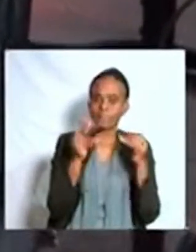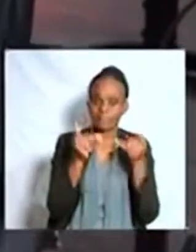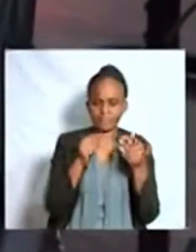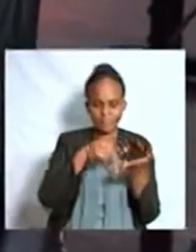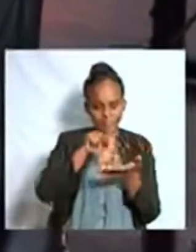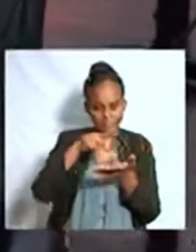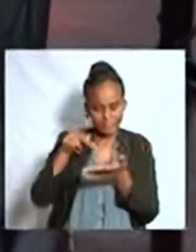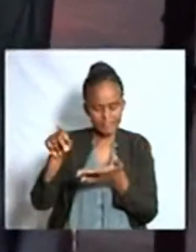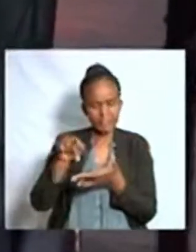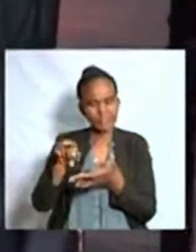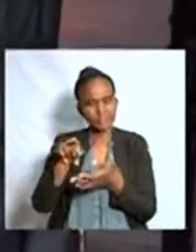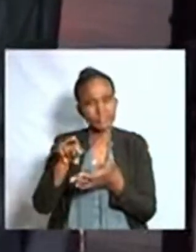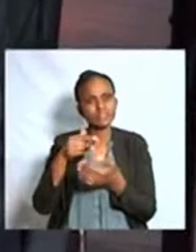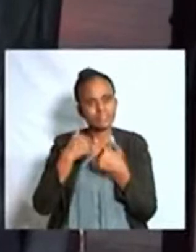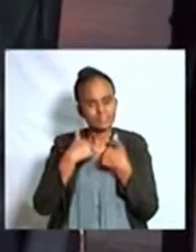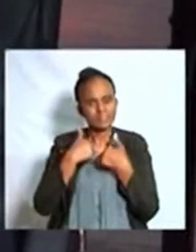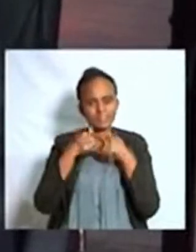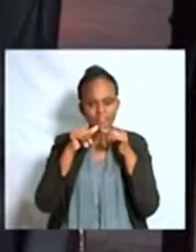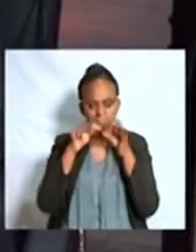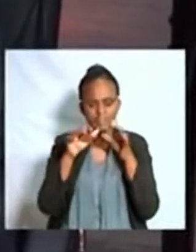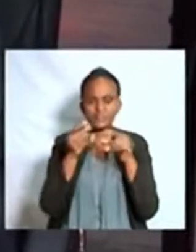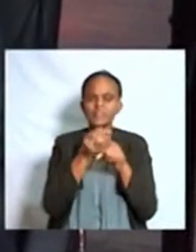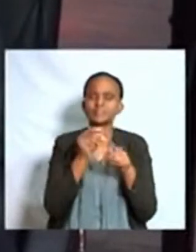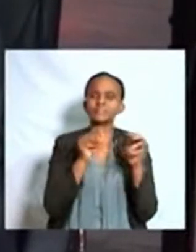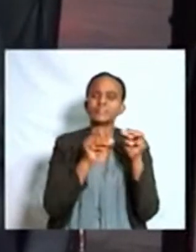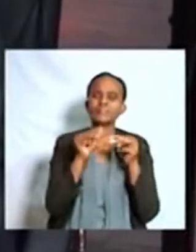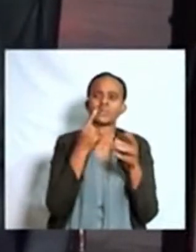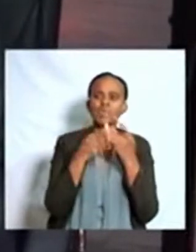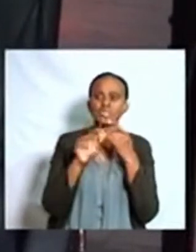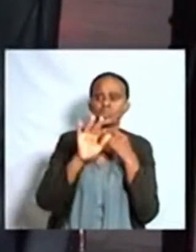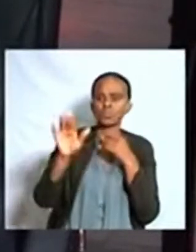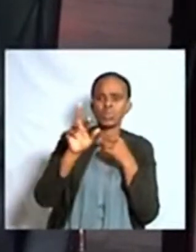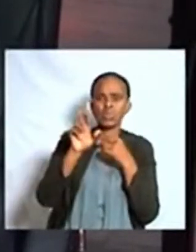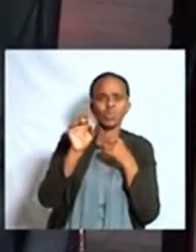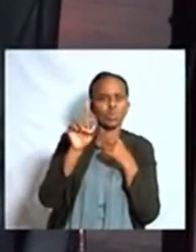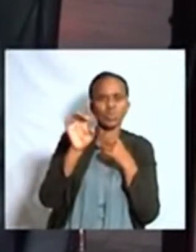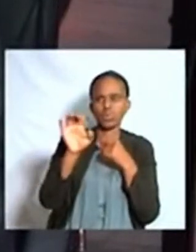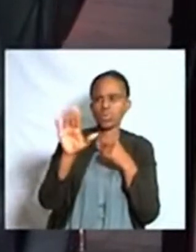payment in question had the blessings of management. what is your role?